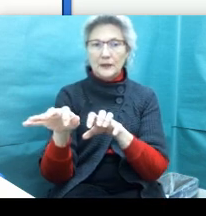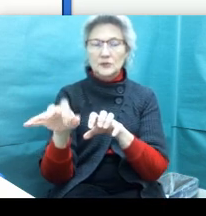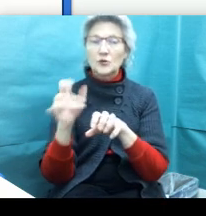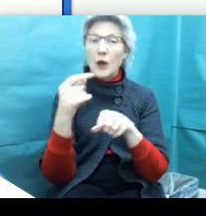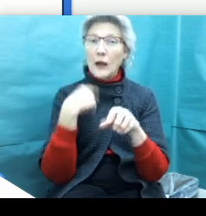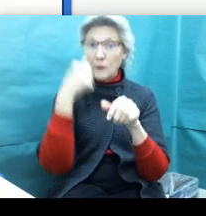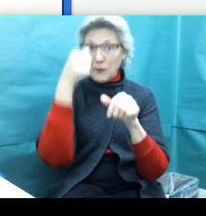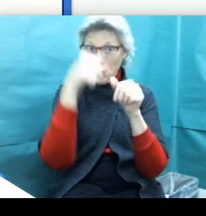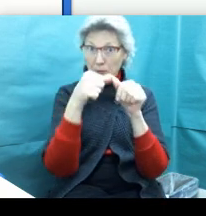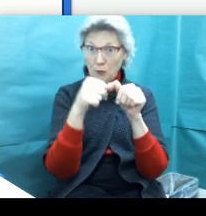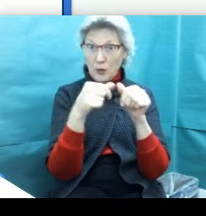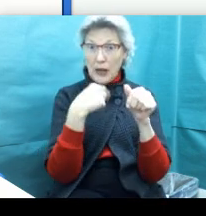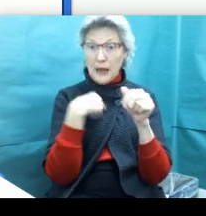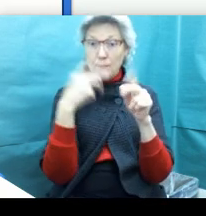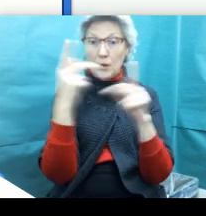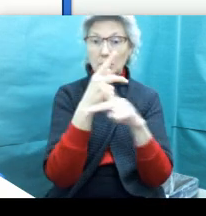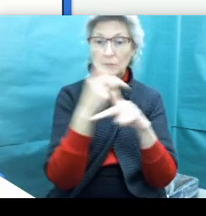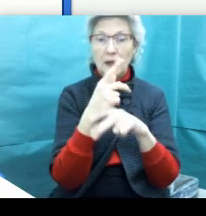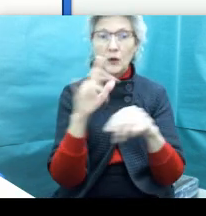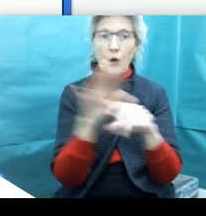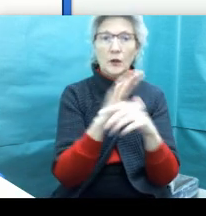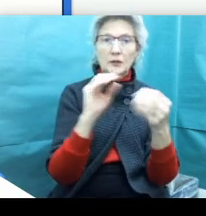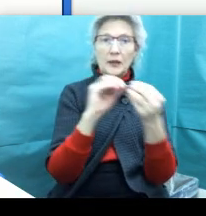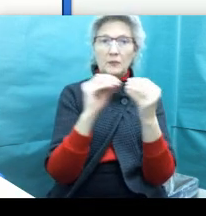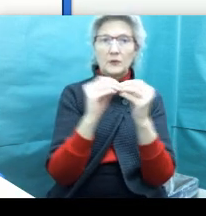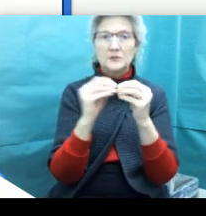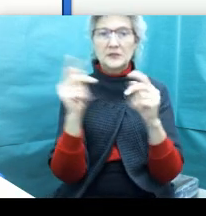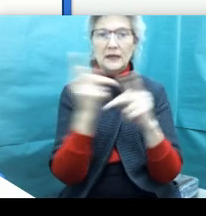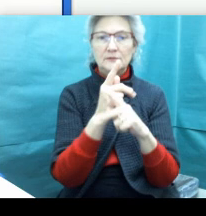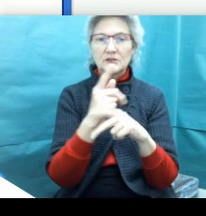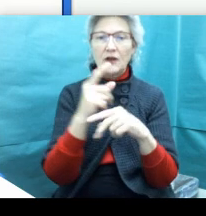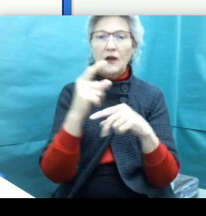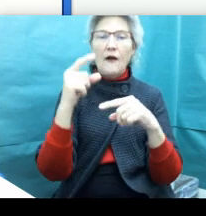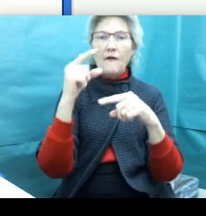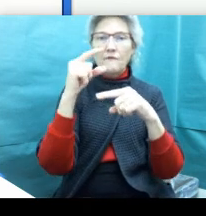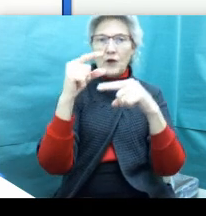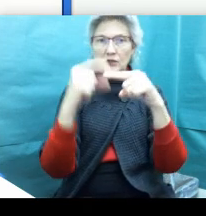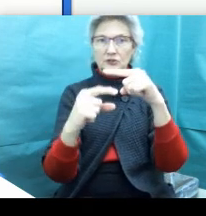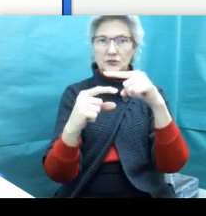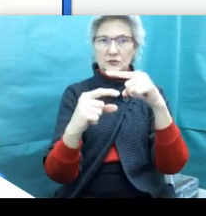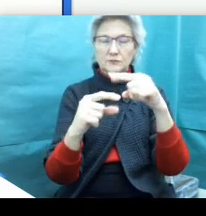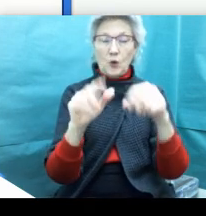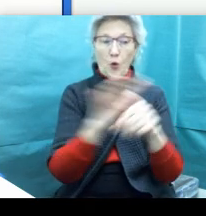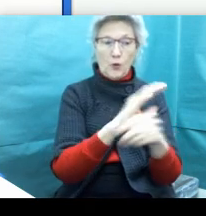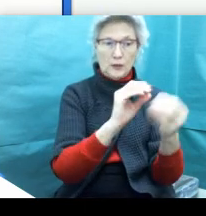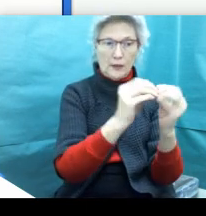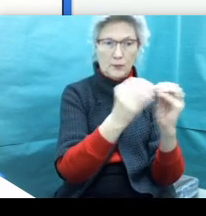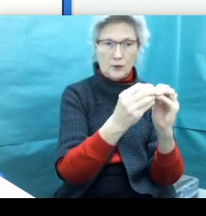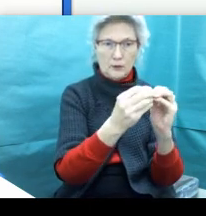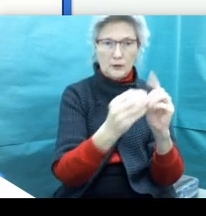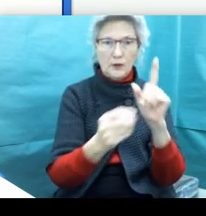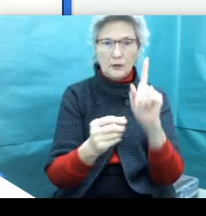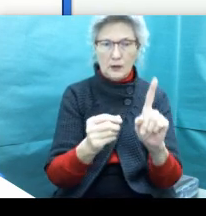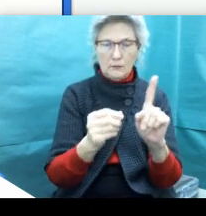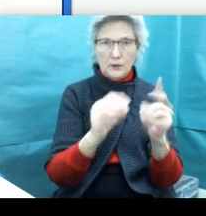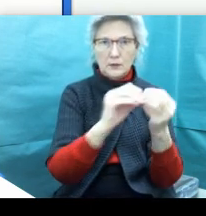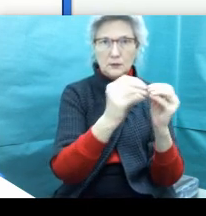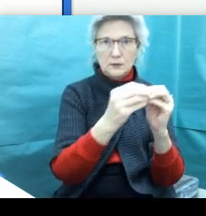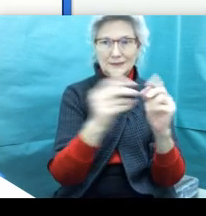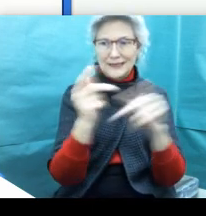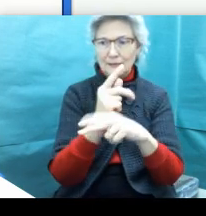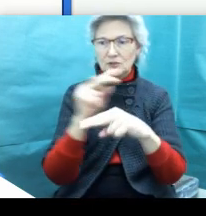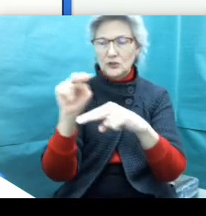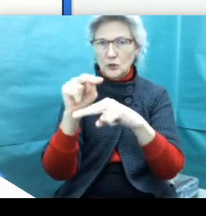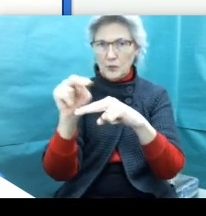so I remember when I multiply a whole number by a fraction, what I do is I multiply the whole number times the numerator, and I